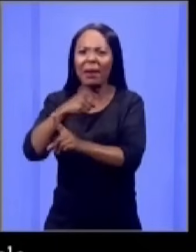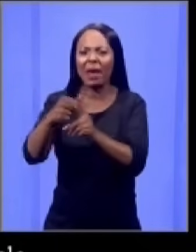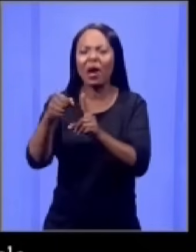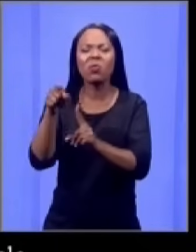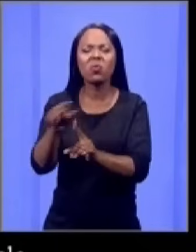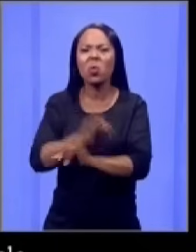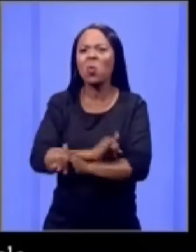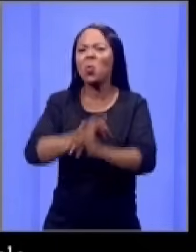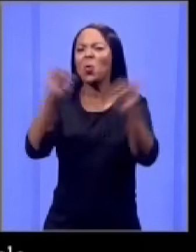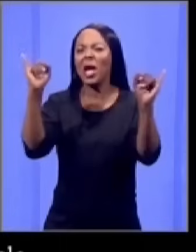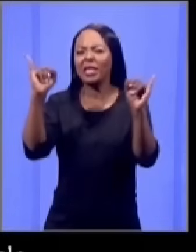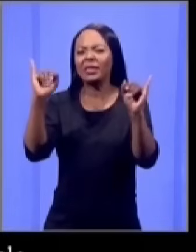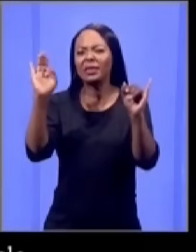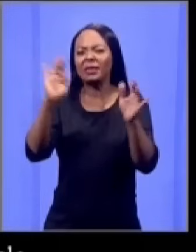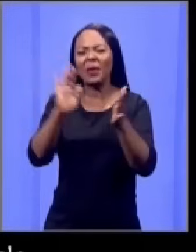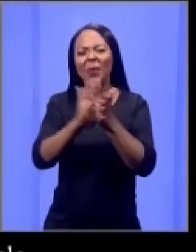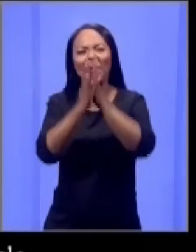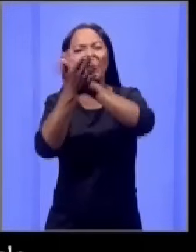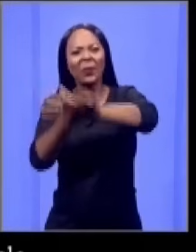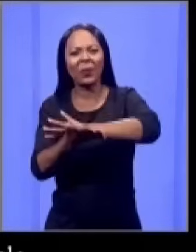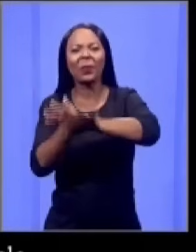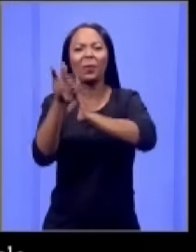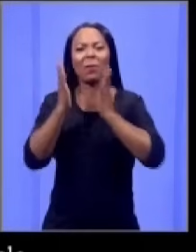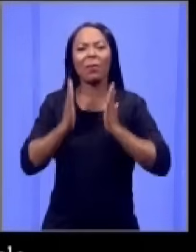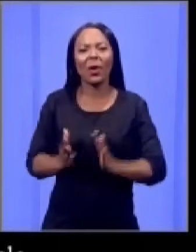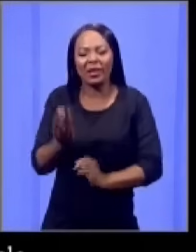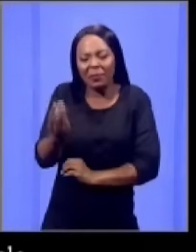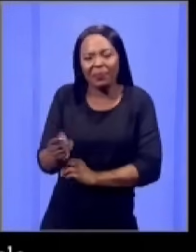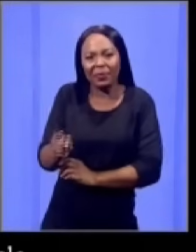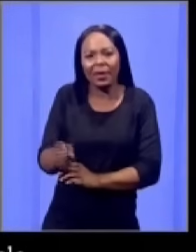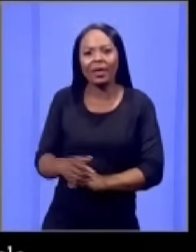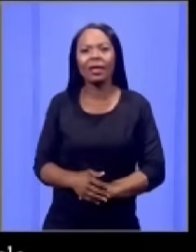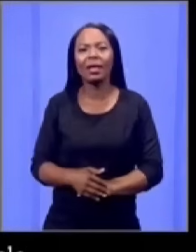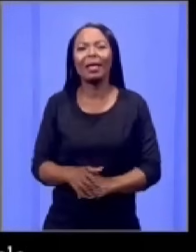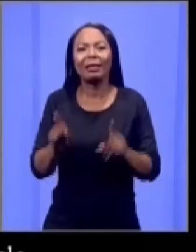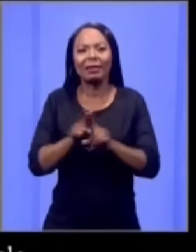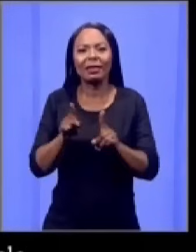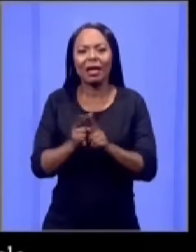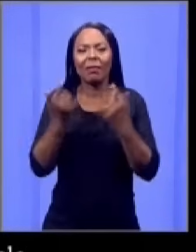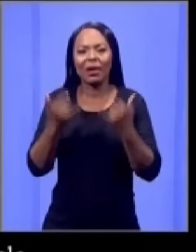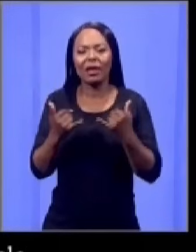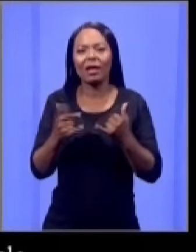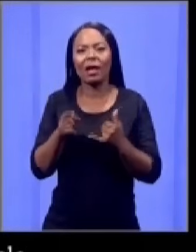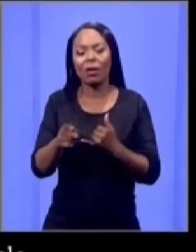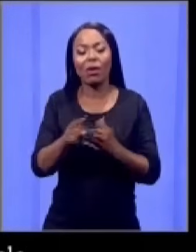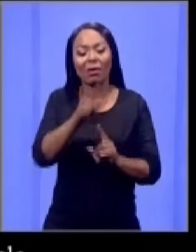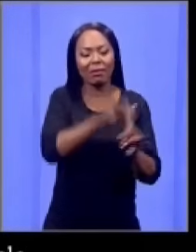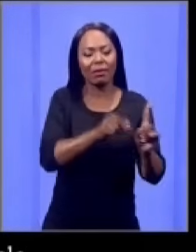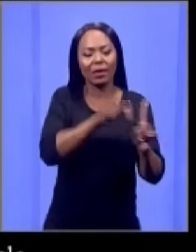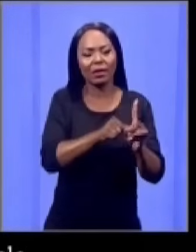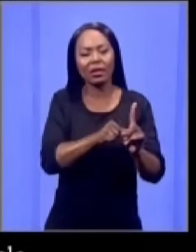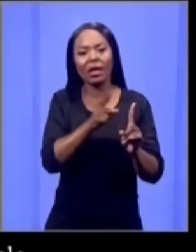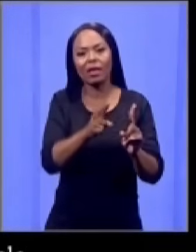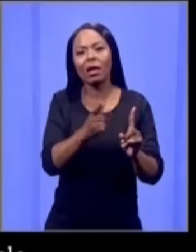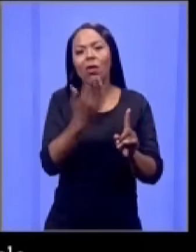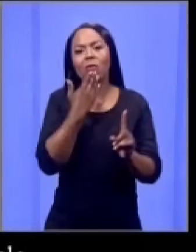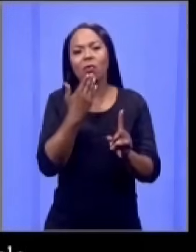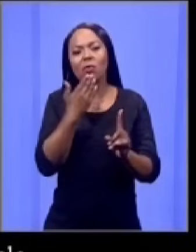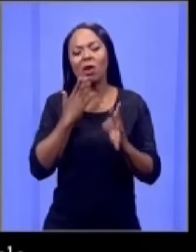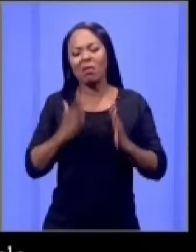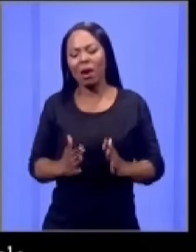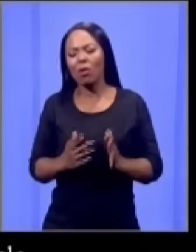hore o ile a lemala mme o lemaleng ona na re leletse hore le meno a ka pelo yena e mo amang a ona